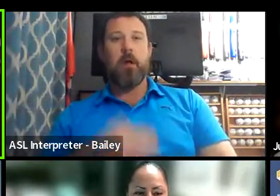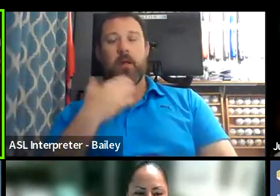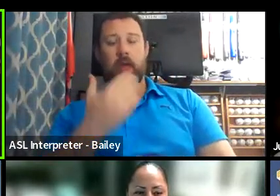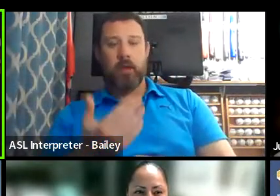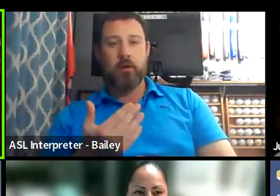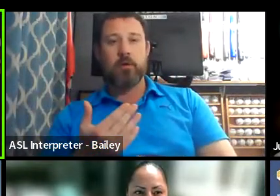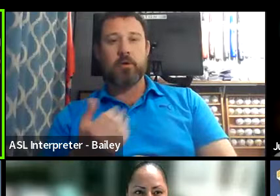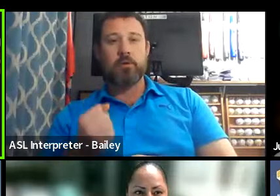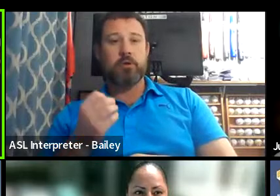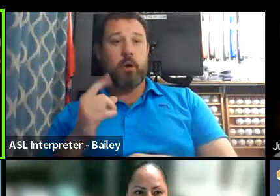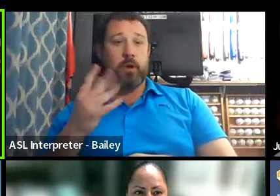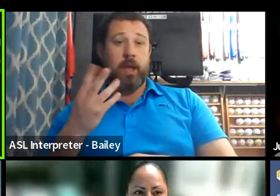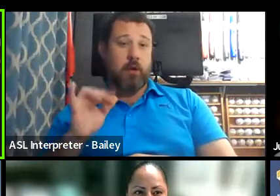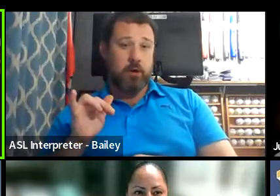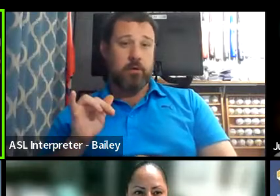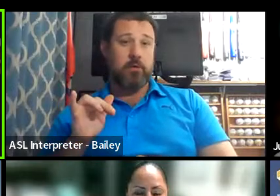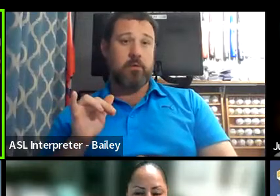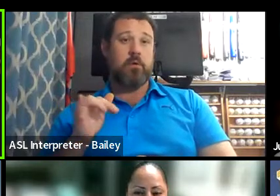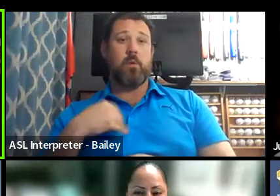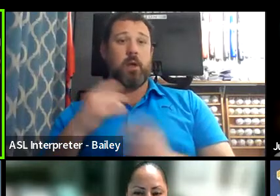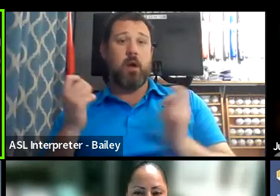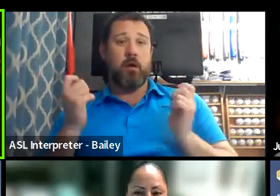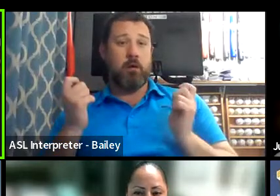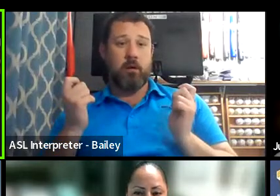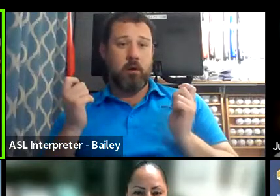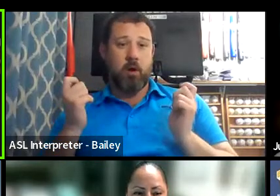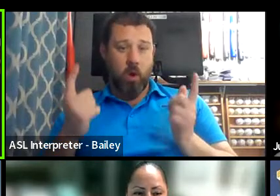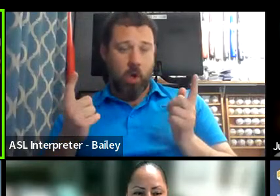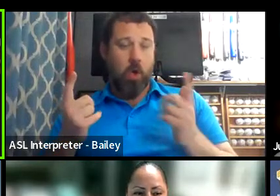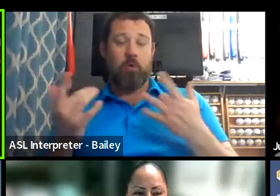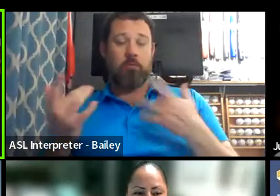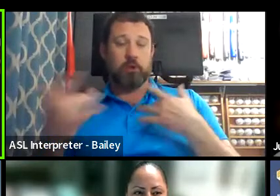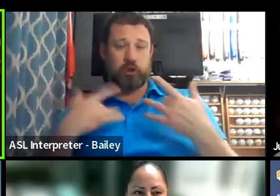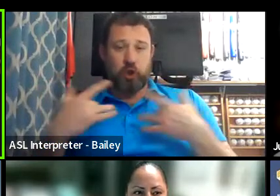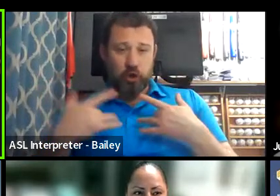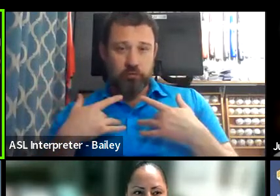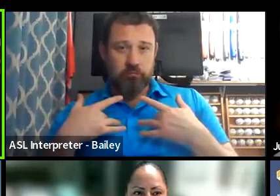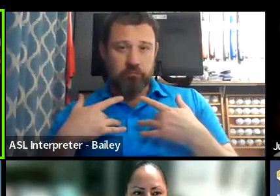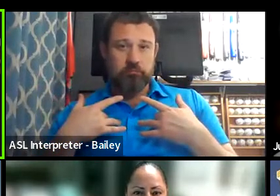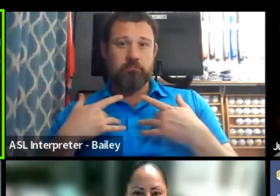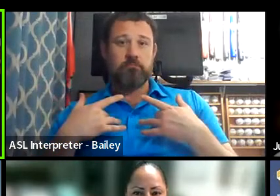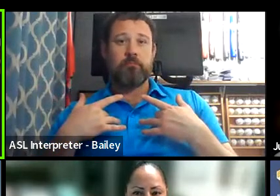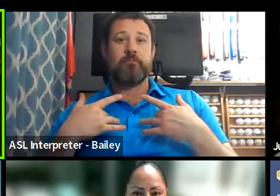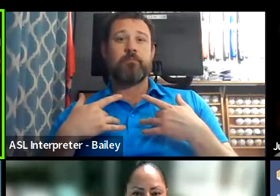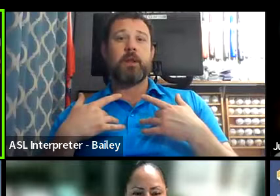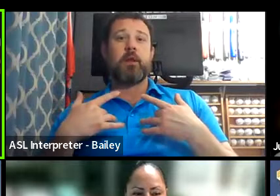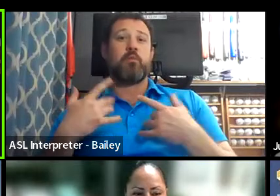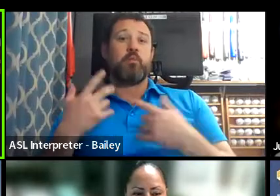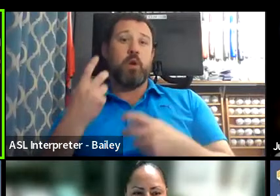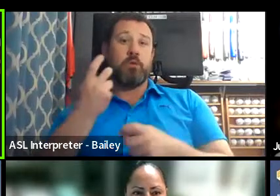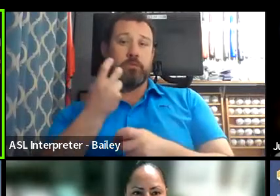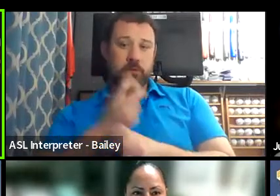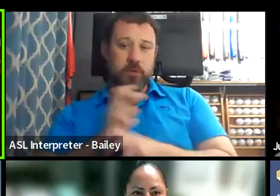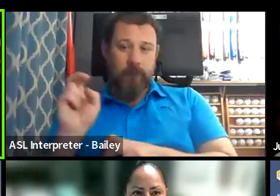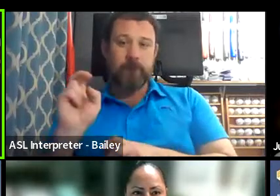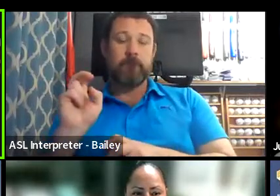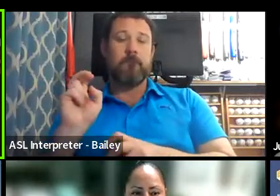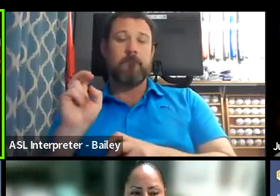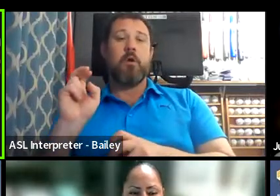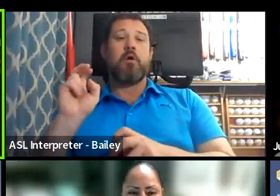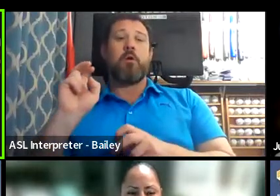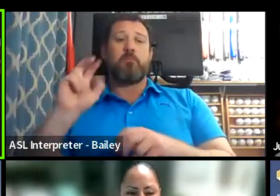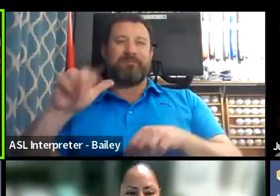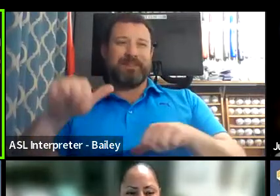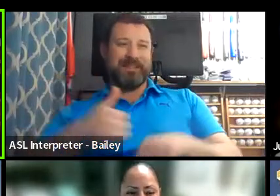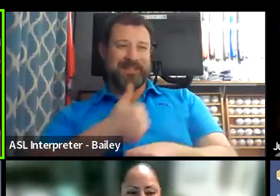that. So Gary, we are all concerned that, it was tough enough putting all these things in